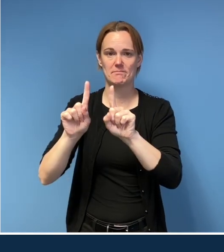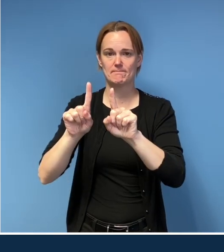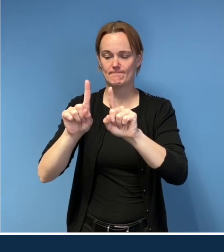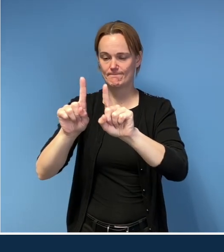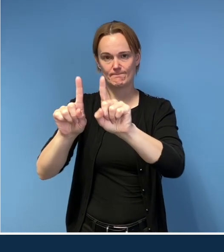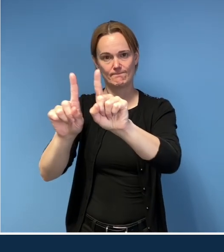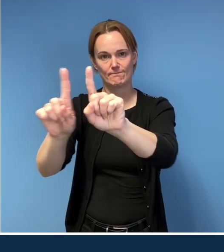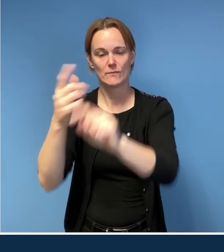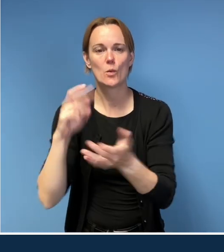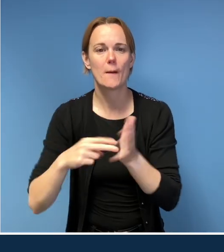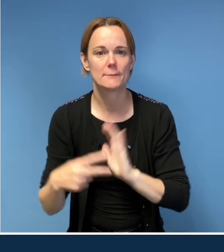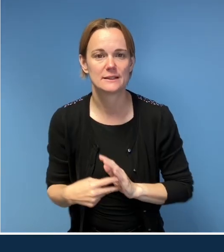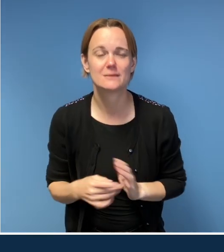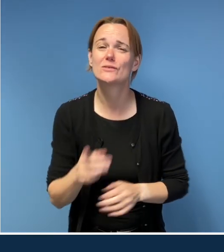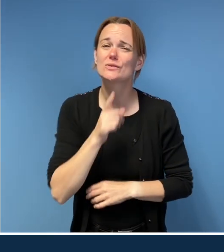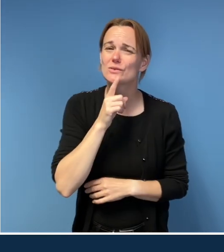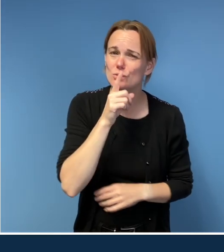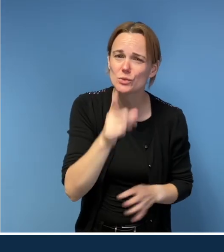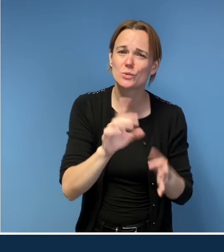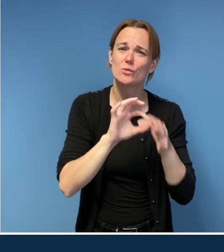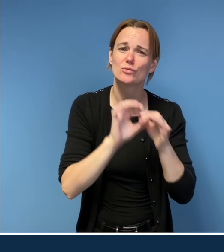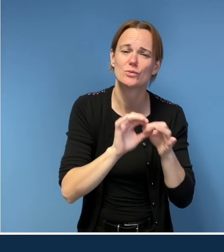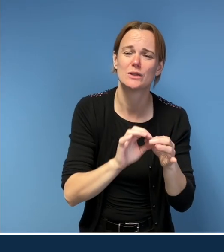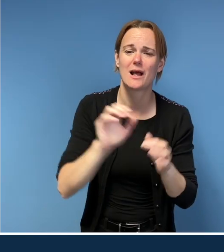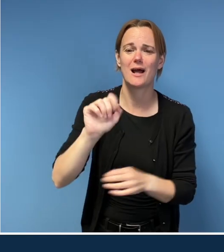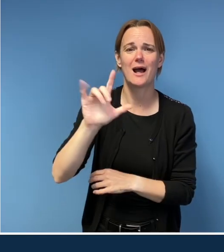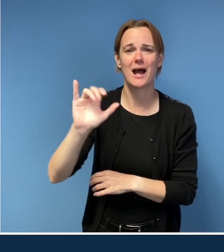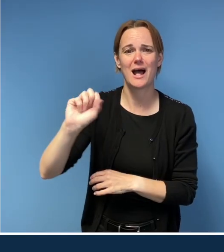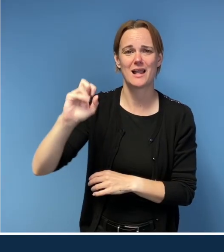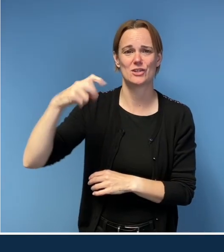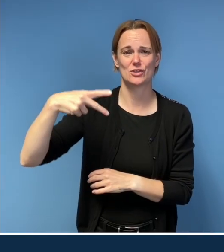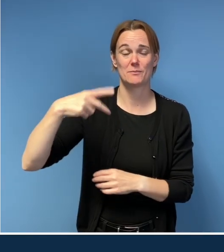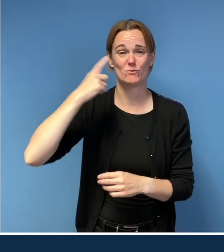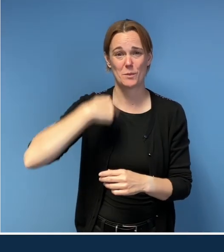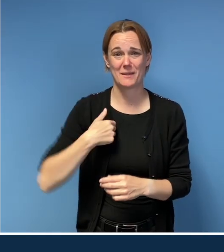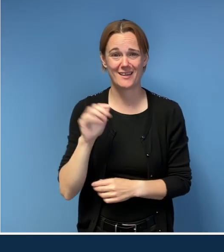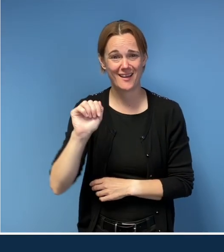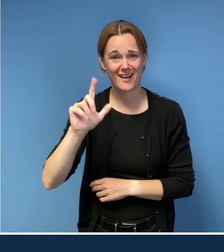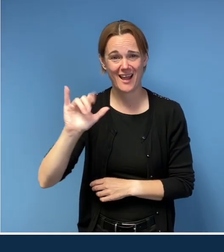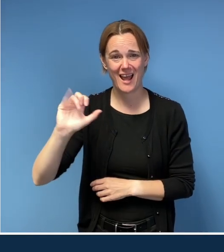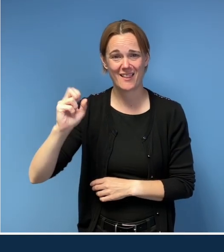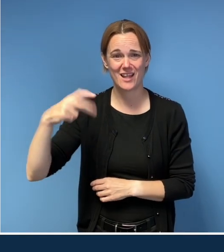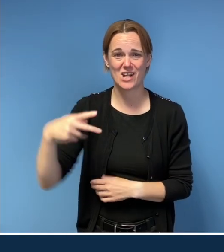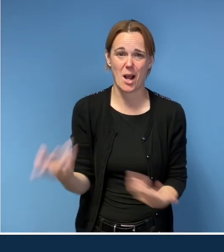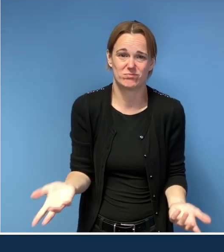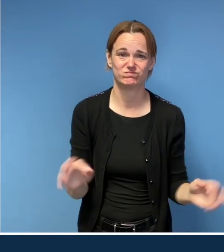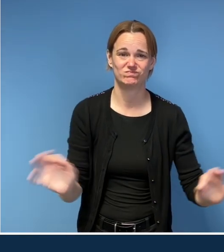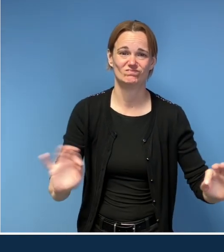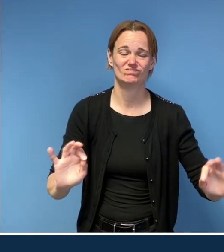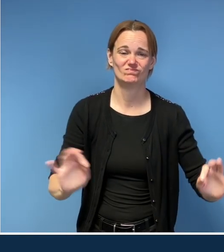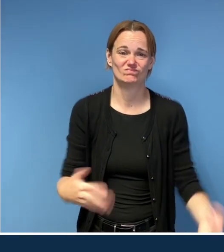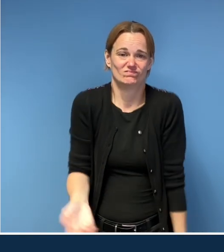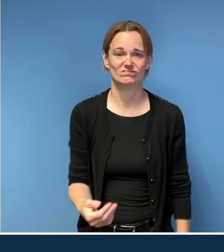is. Allyship is a very empty, hollow word to me, because it's easy to, put a